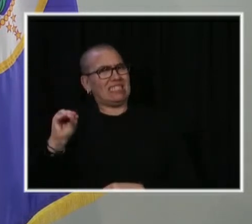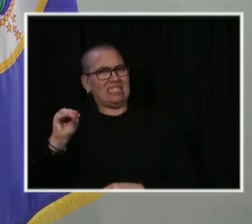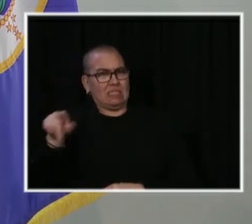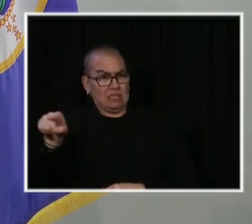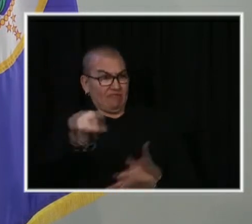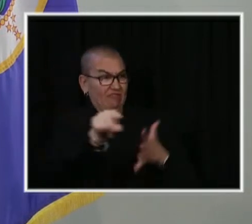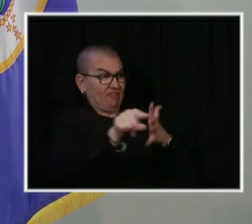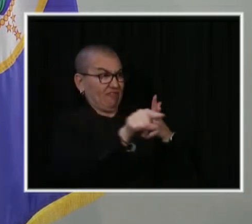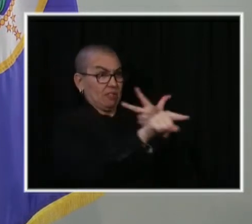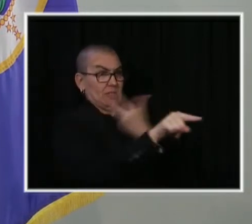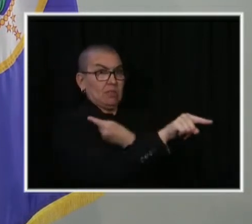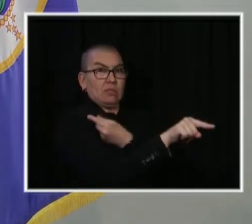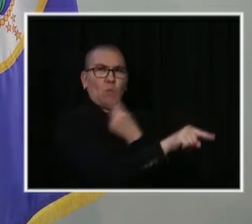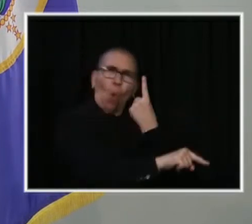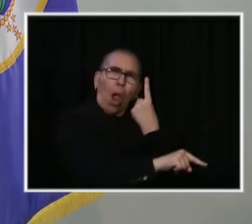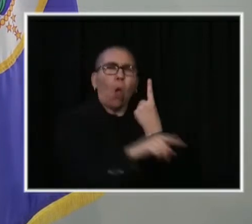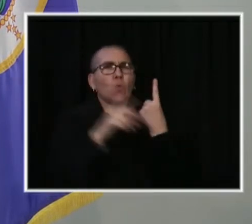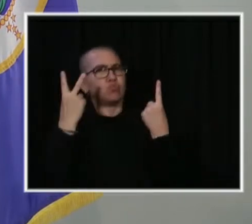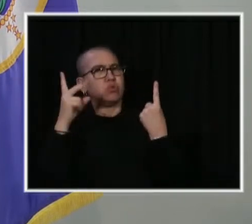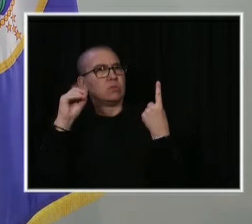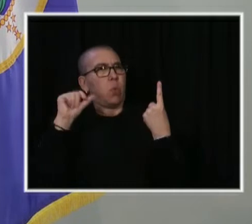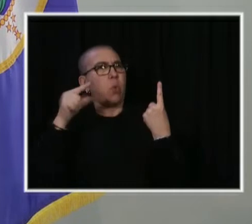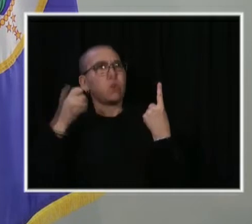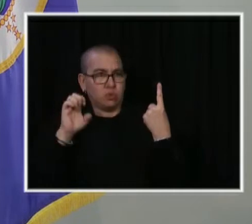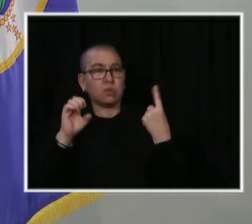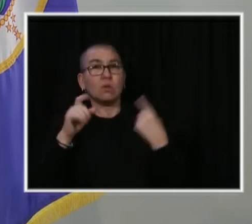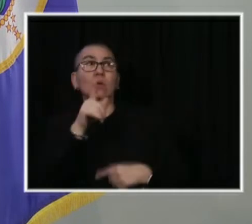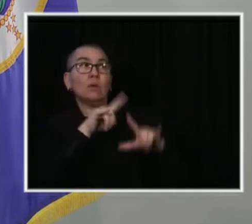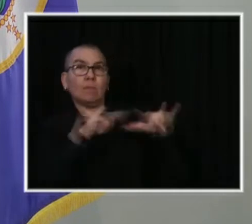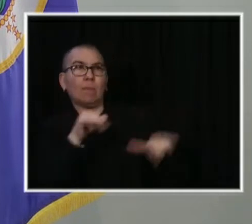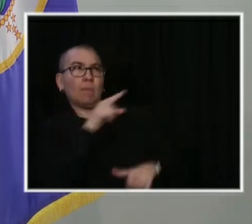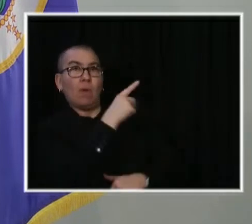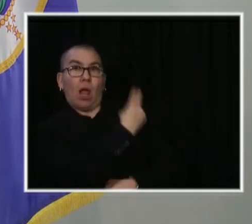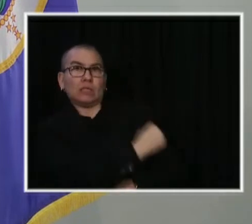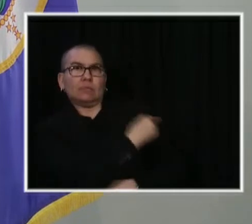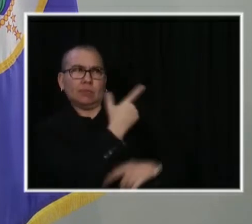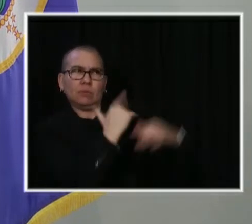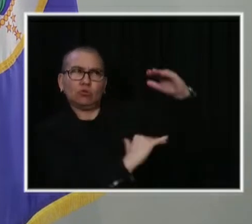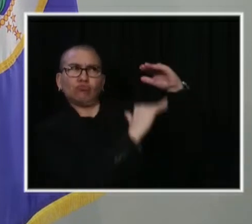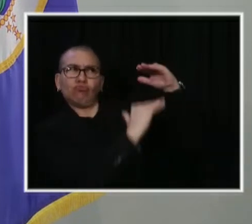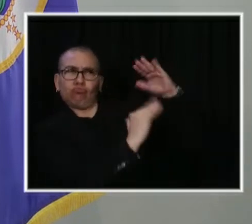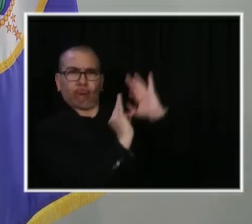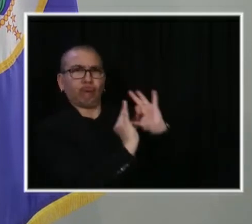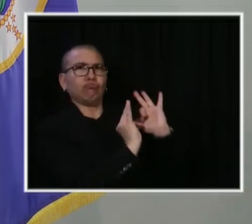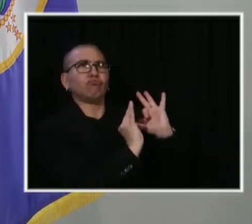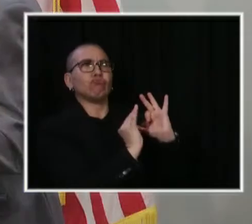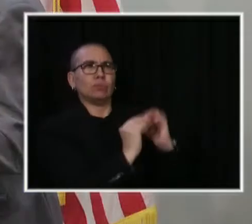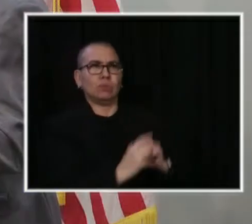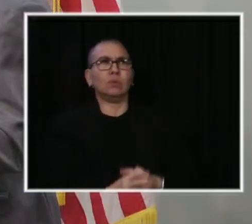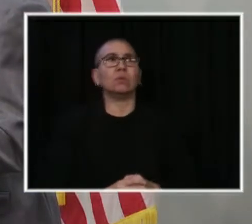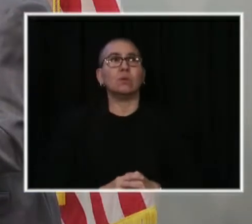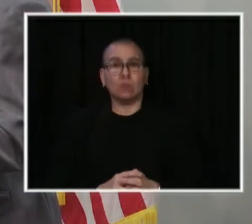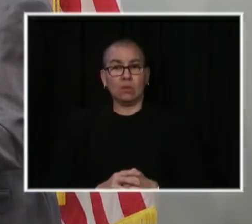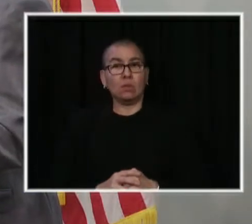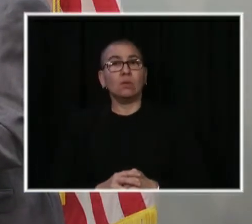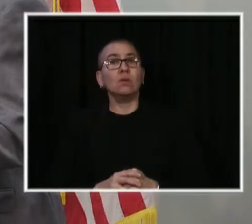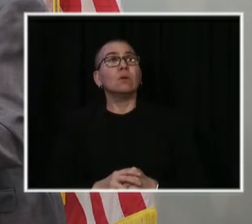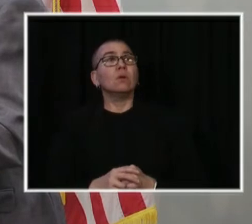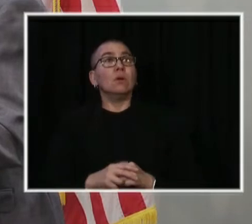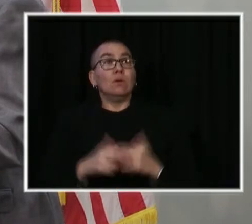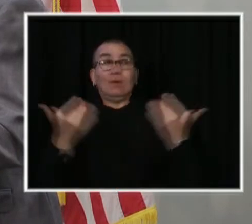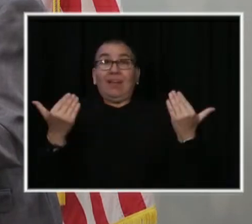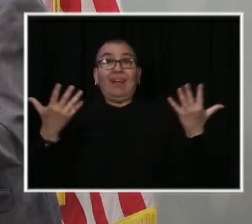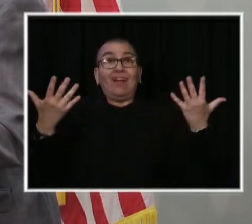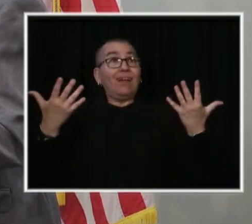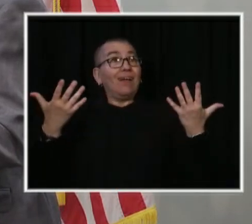this, dropping off on hospitalizations, dropping off on deaths, and dropping off on the community spread. So never been easier. I'm going to keep